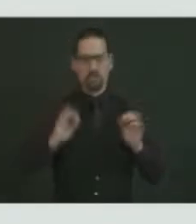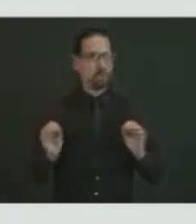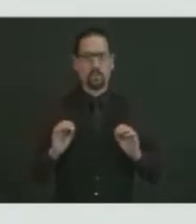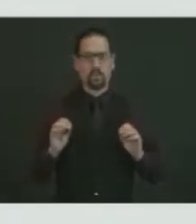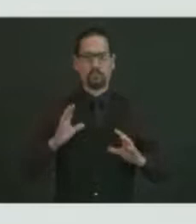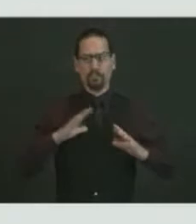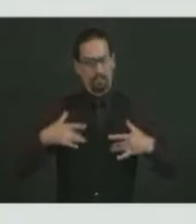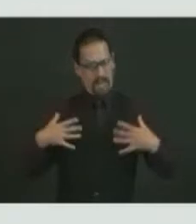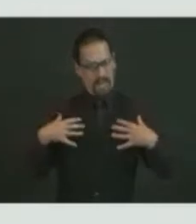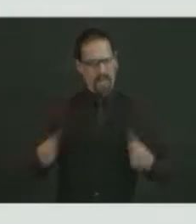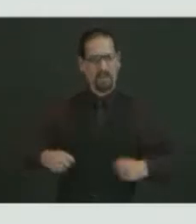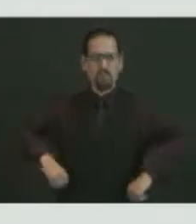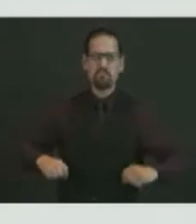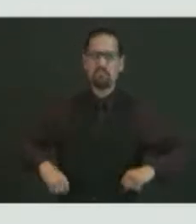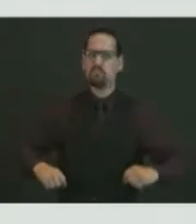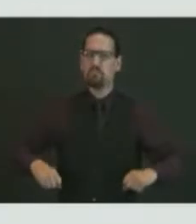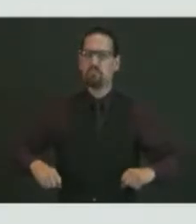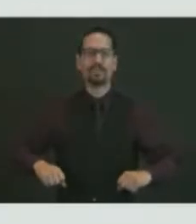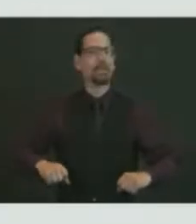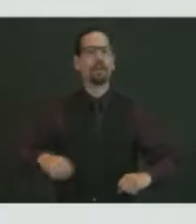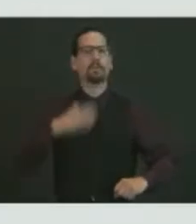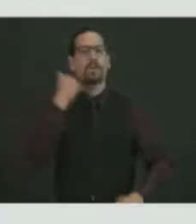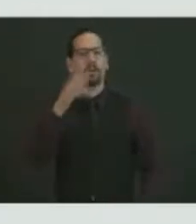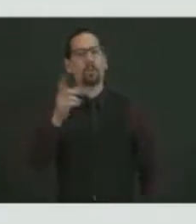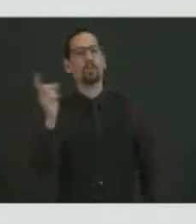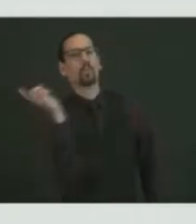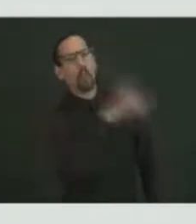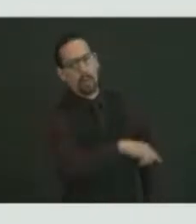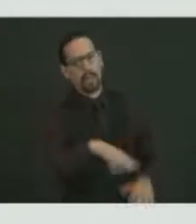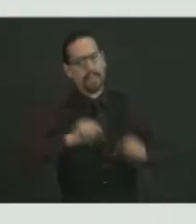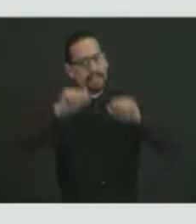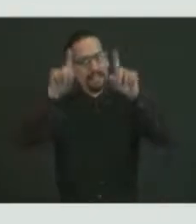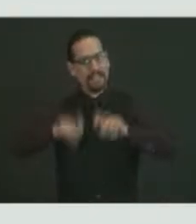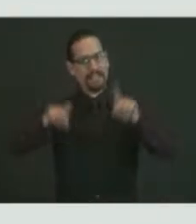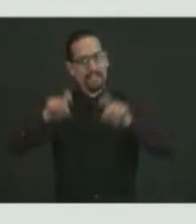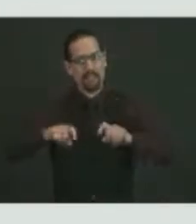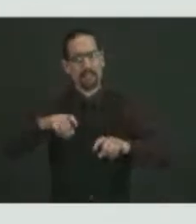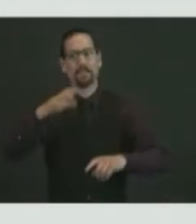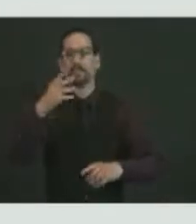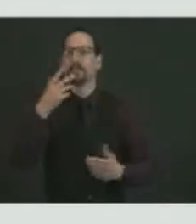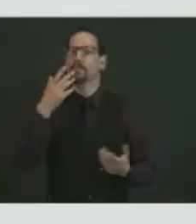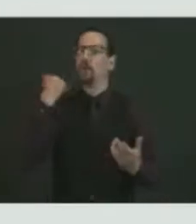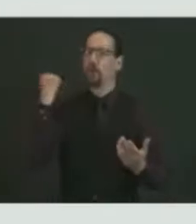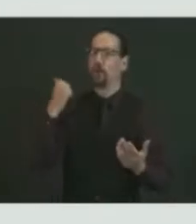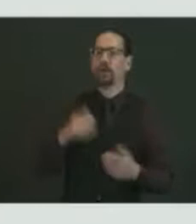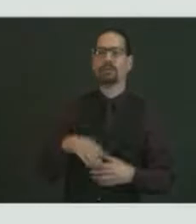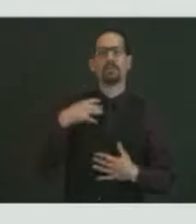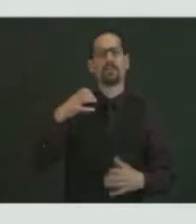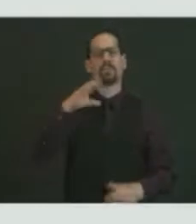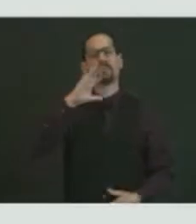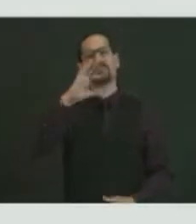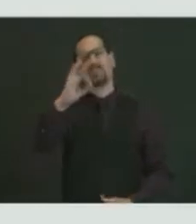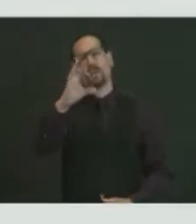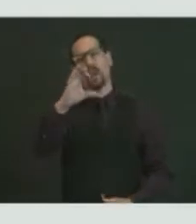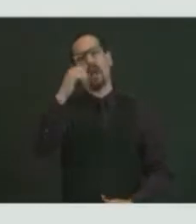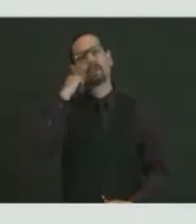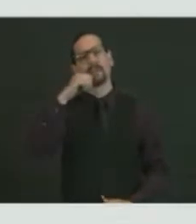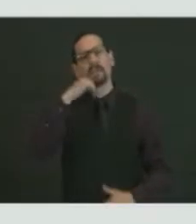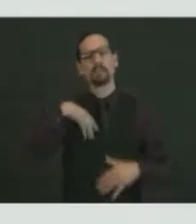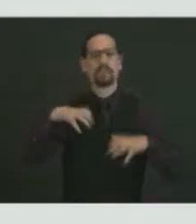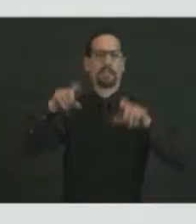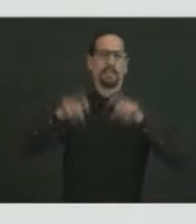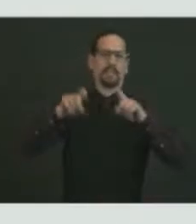our goal to be testing 900 people a day who